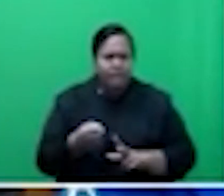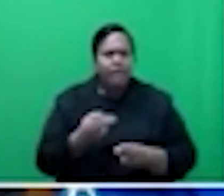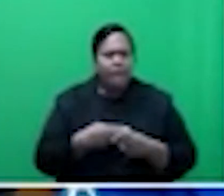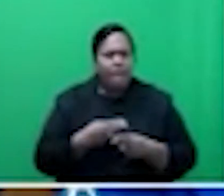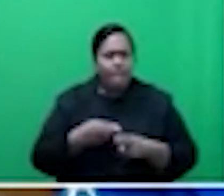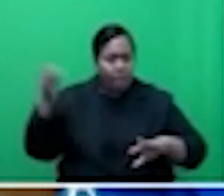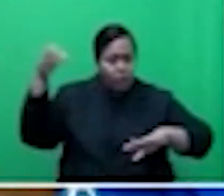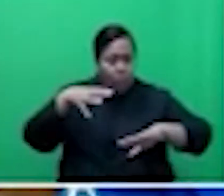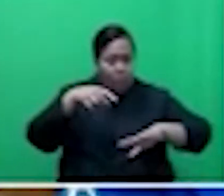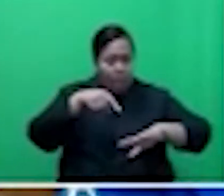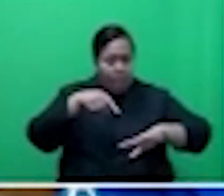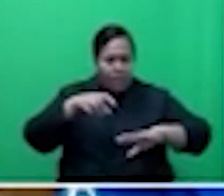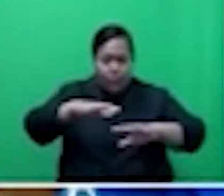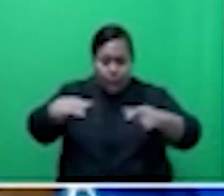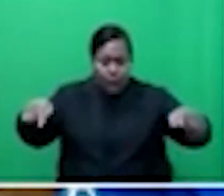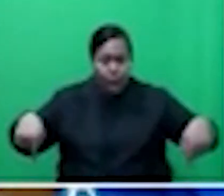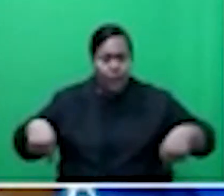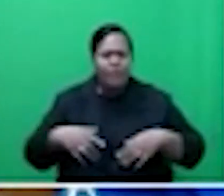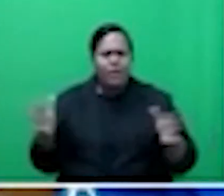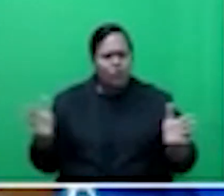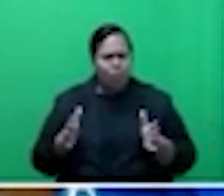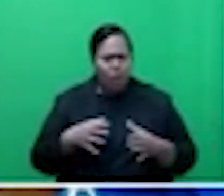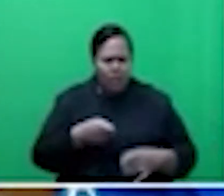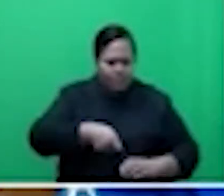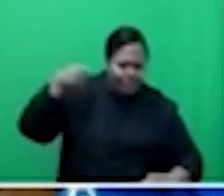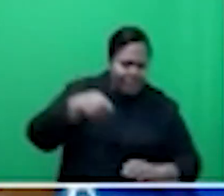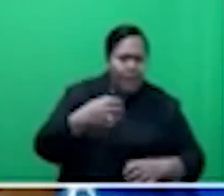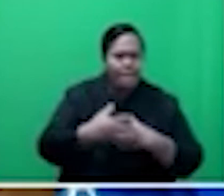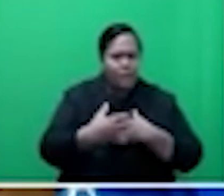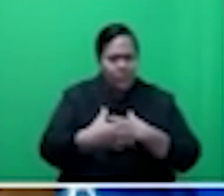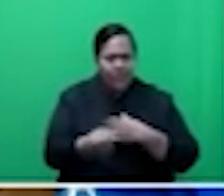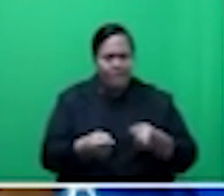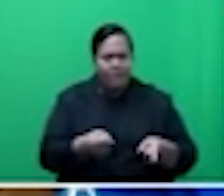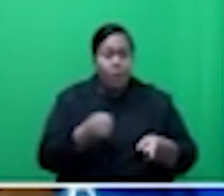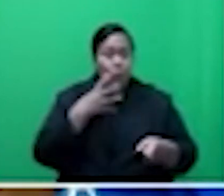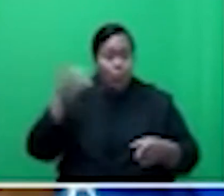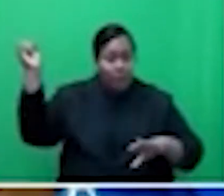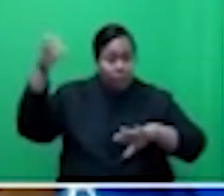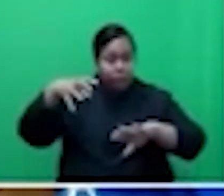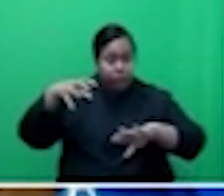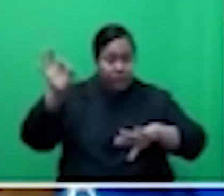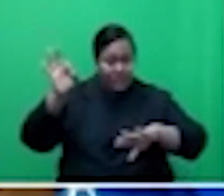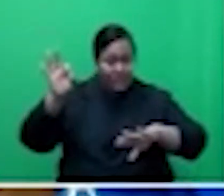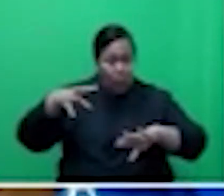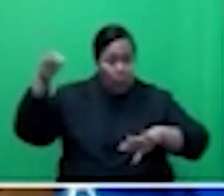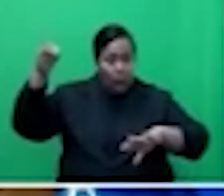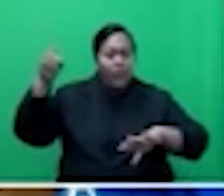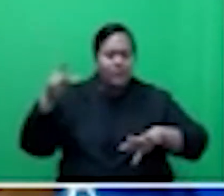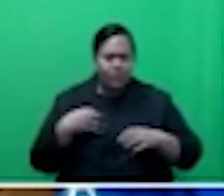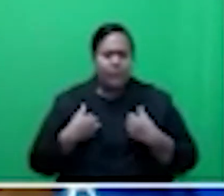at the same time you have a small generator on the side. When the sun's not shining, that generator powers up the batteries. But eventually over time, we